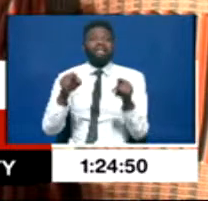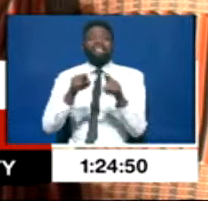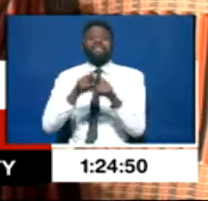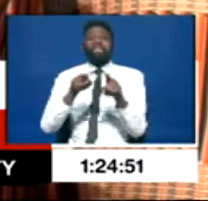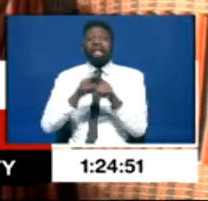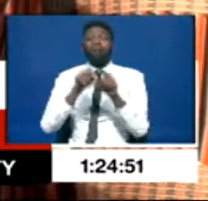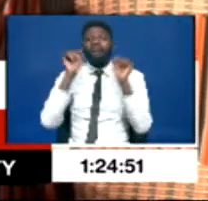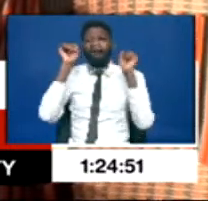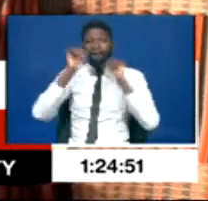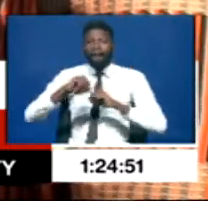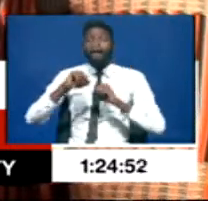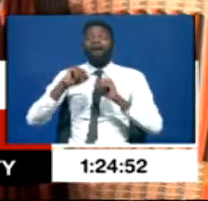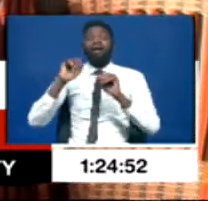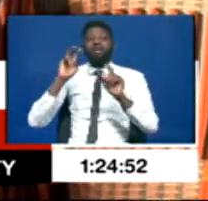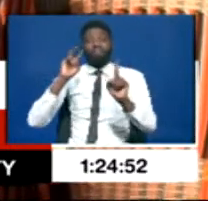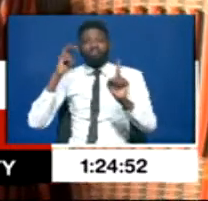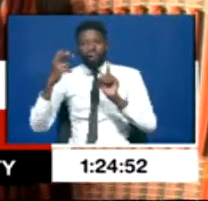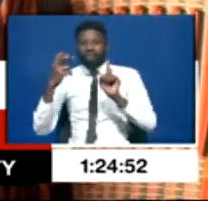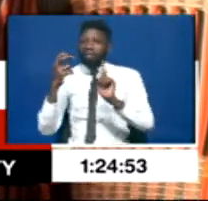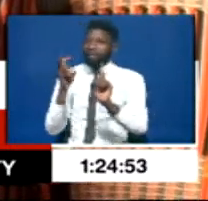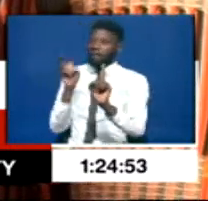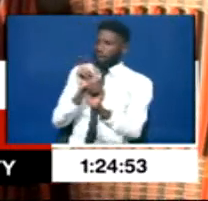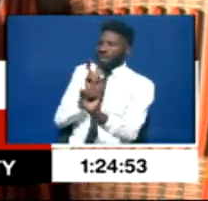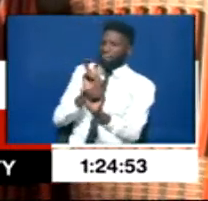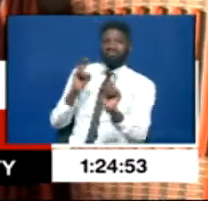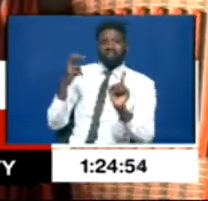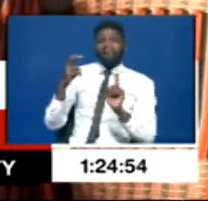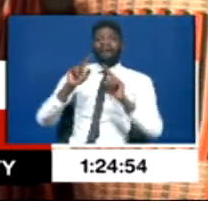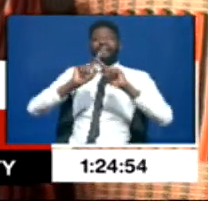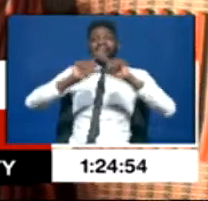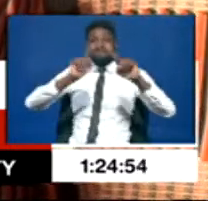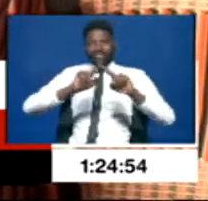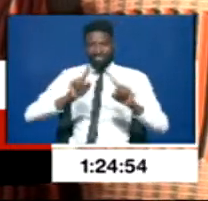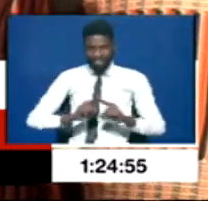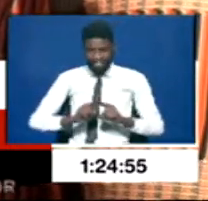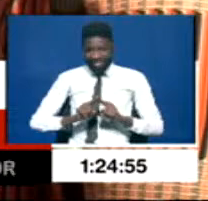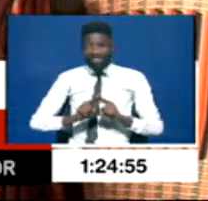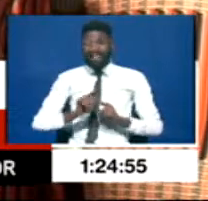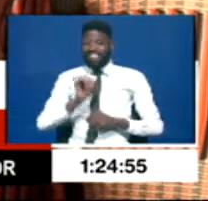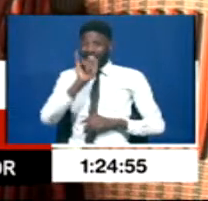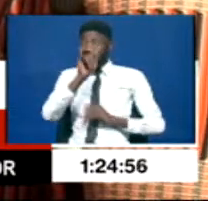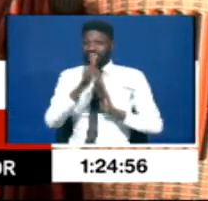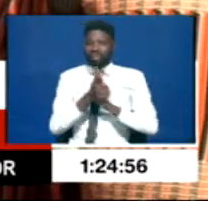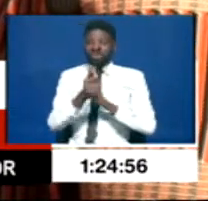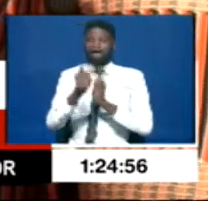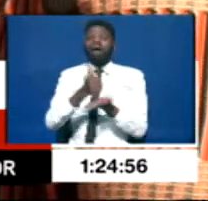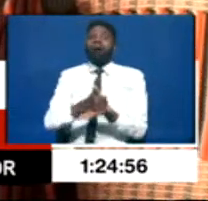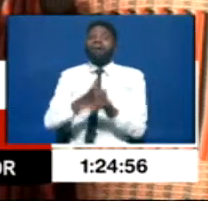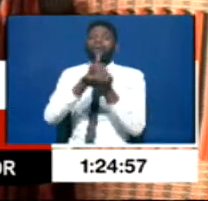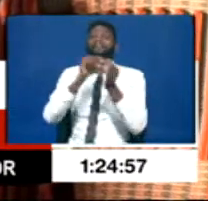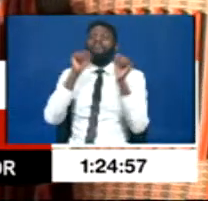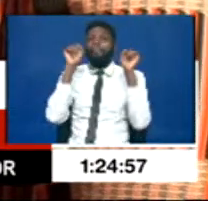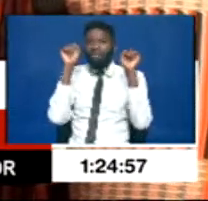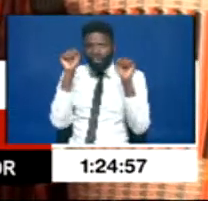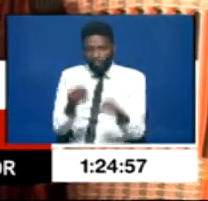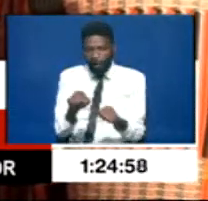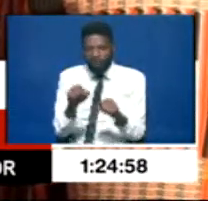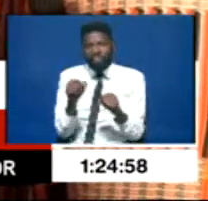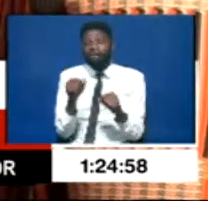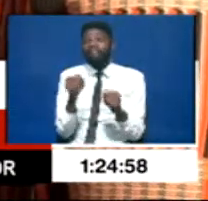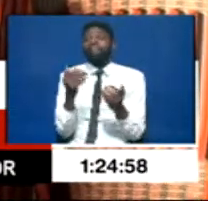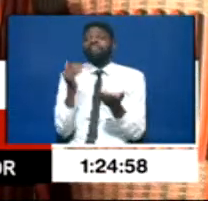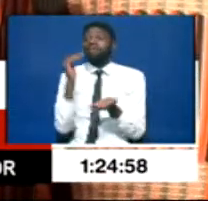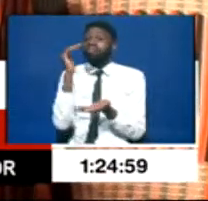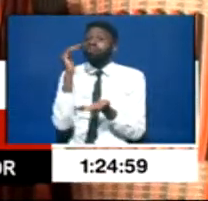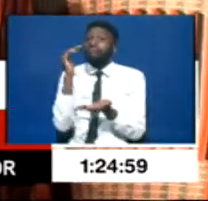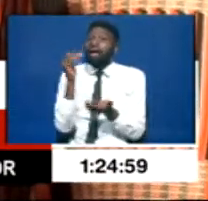from different points of view will help, you know, reduce that of conflict